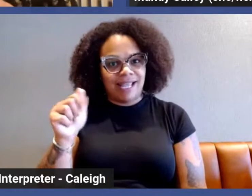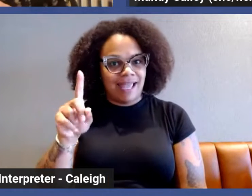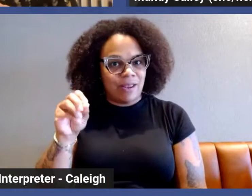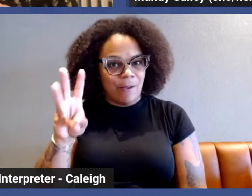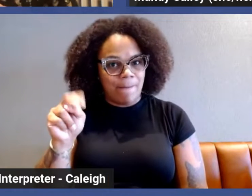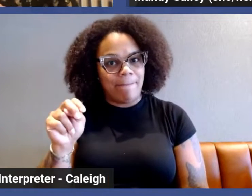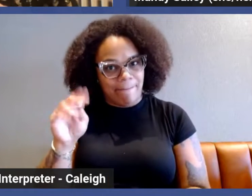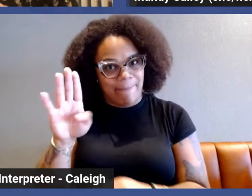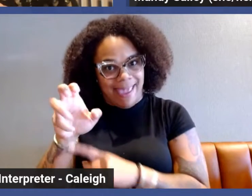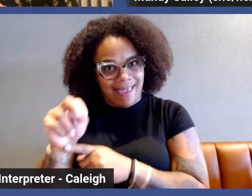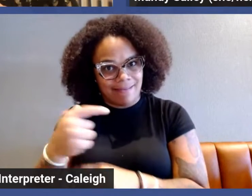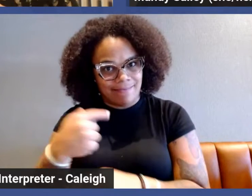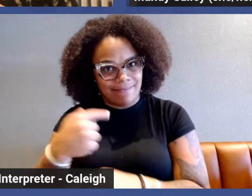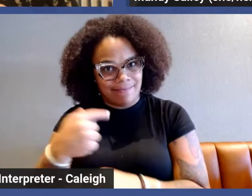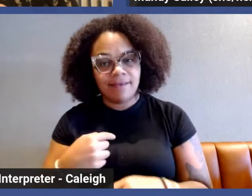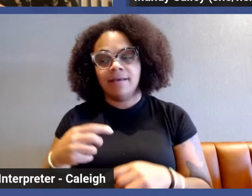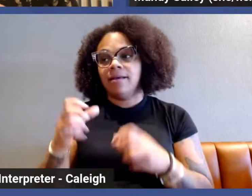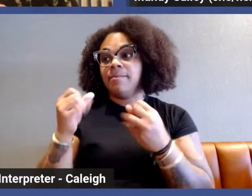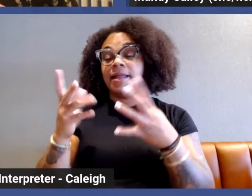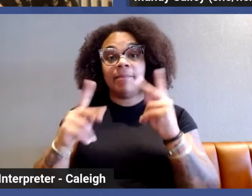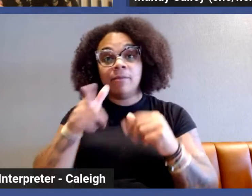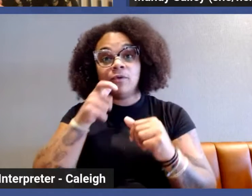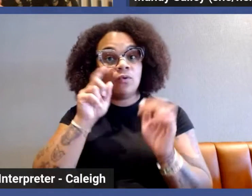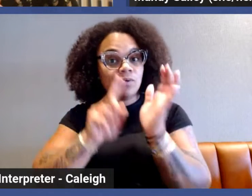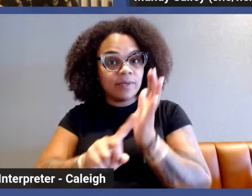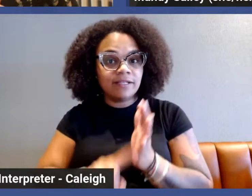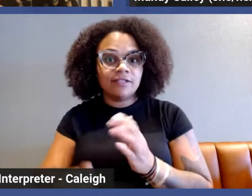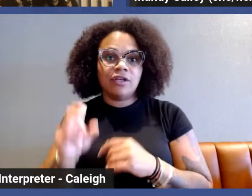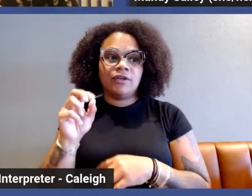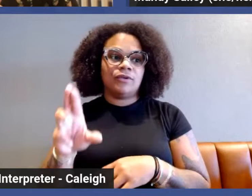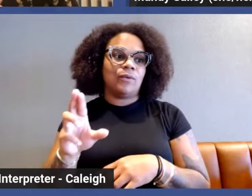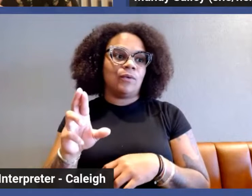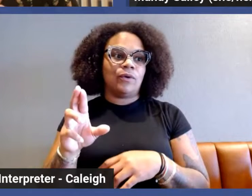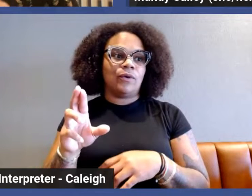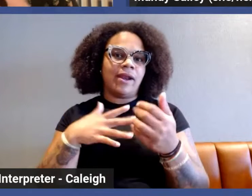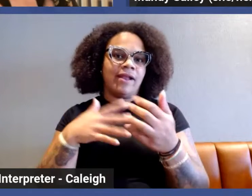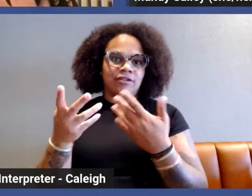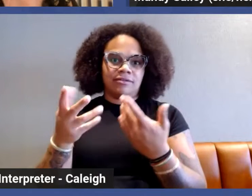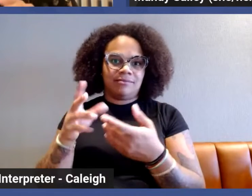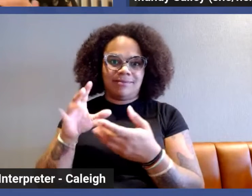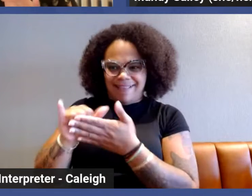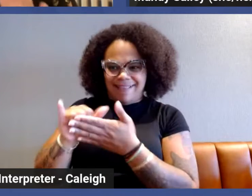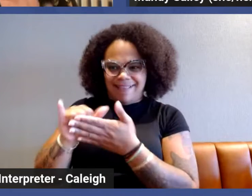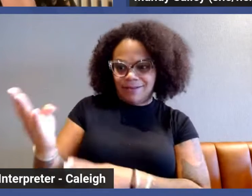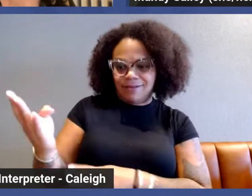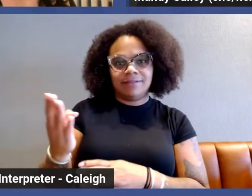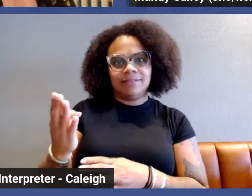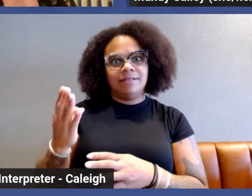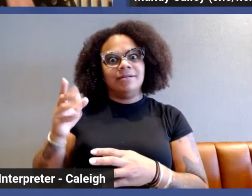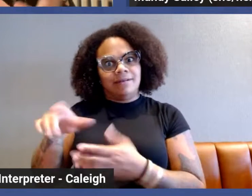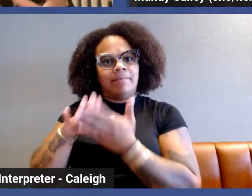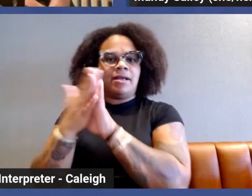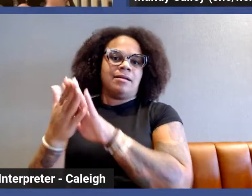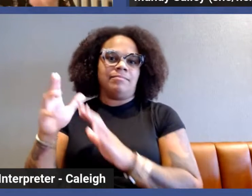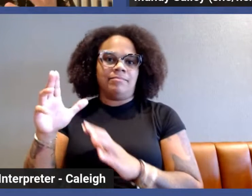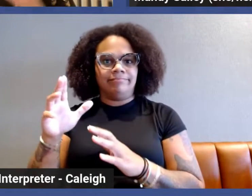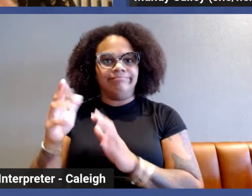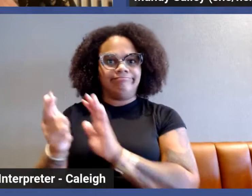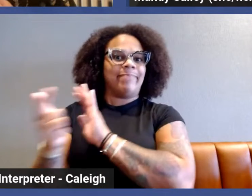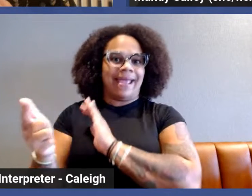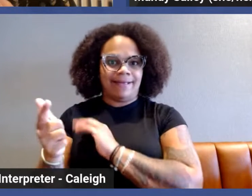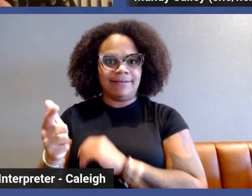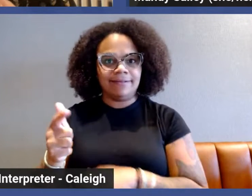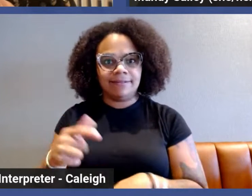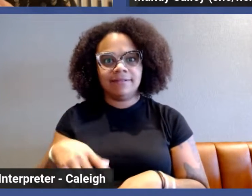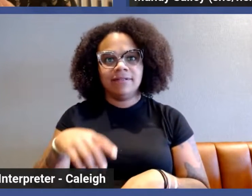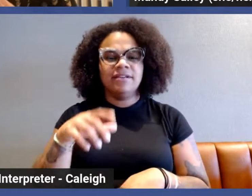lot of people that do research or whatnot in the area will find ourselves shadow banned, where you can't find us, you search. So shadow banning, for people